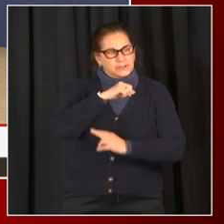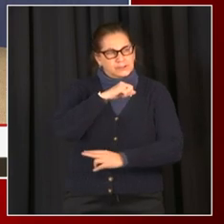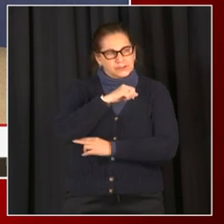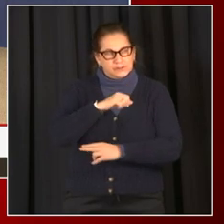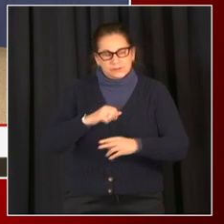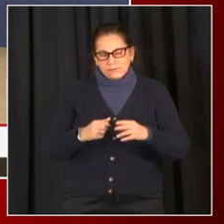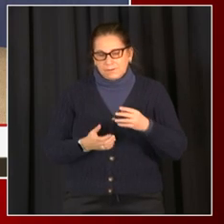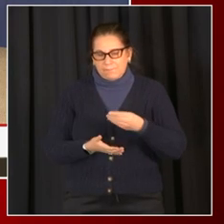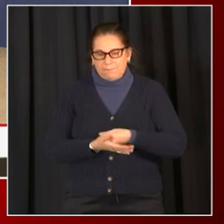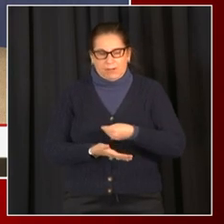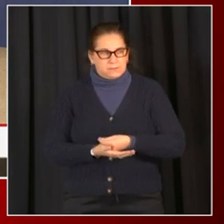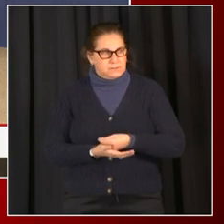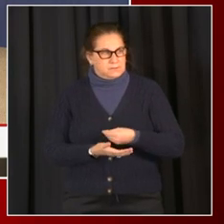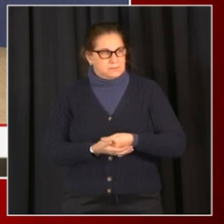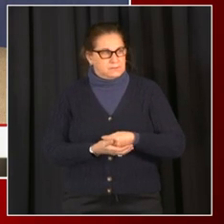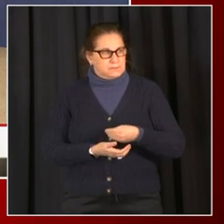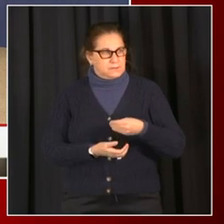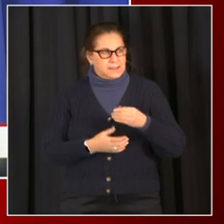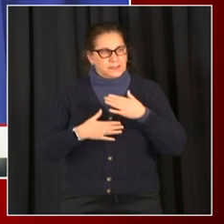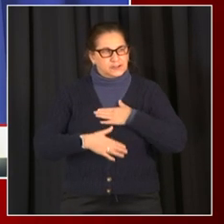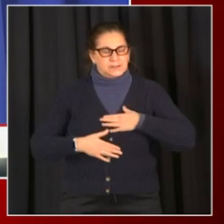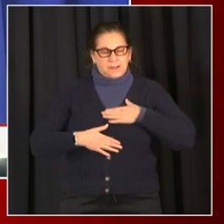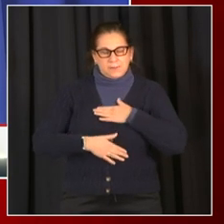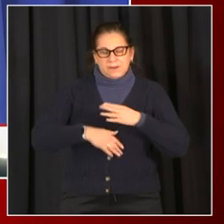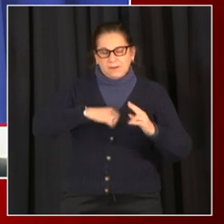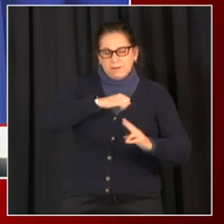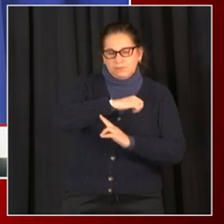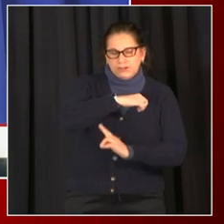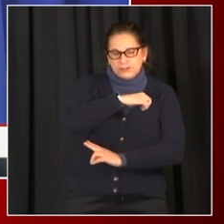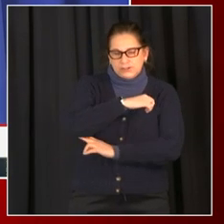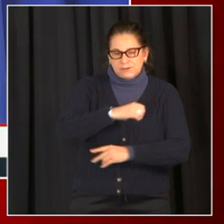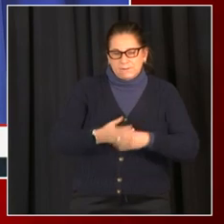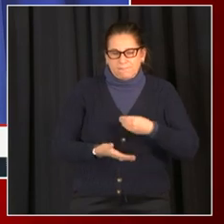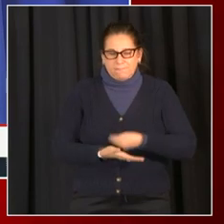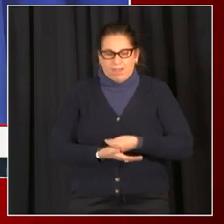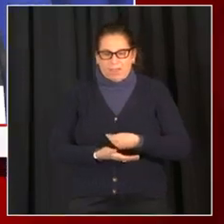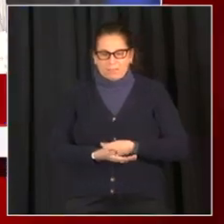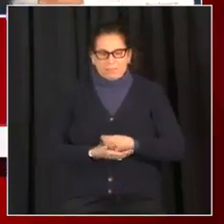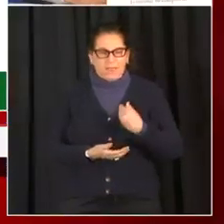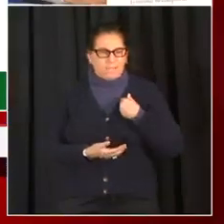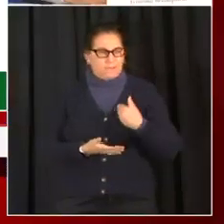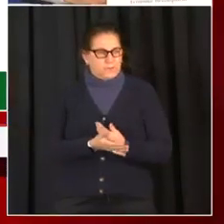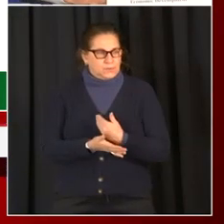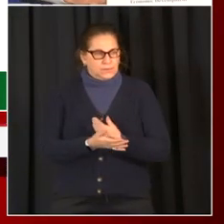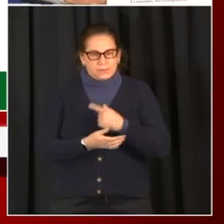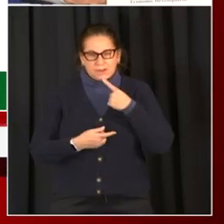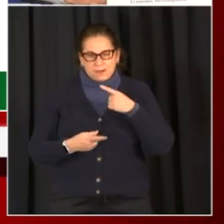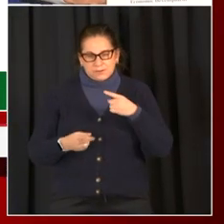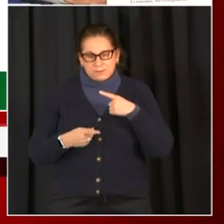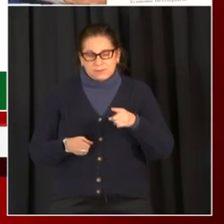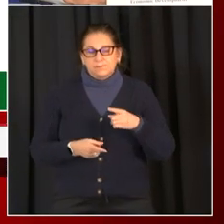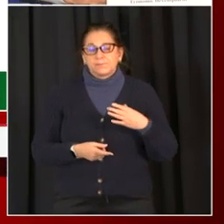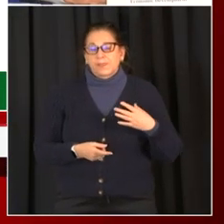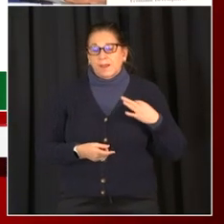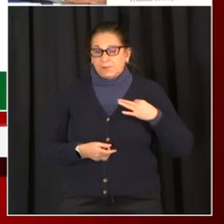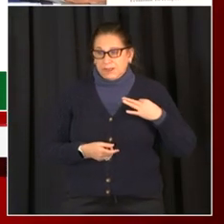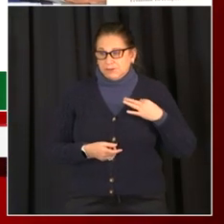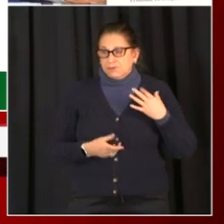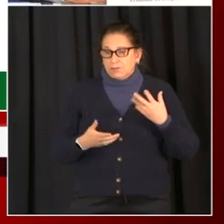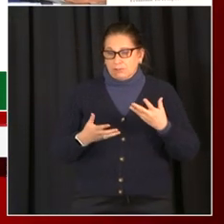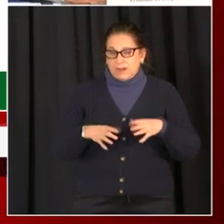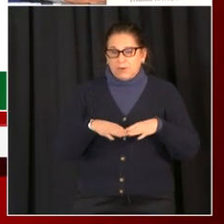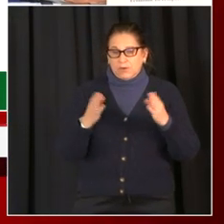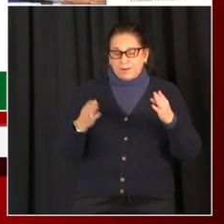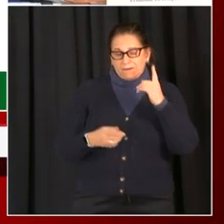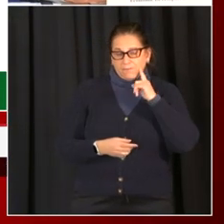John? Yes, thank you, Mayor. Today we're announcing and launching the application for the first, or excuse me, I should say the